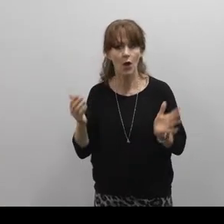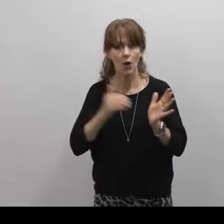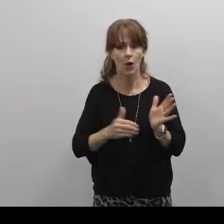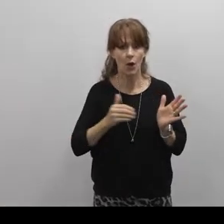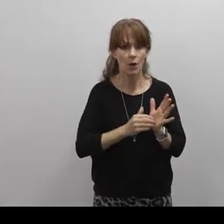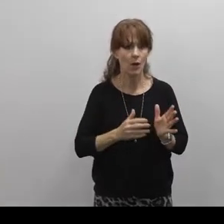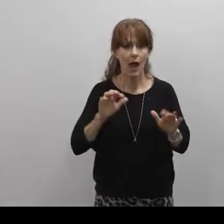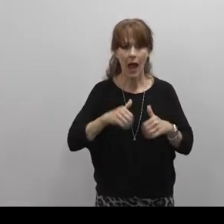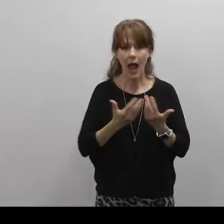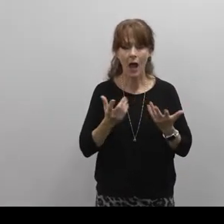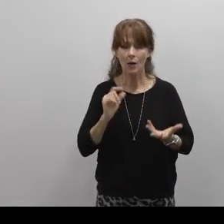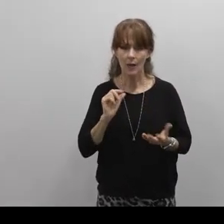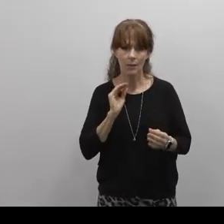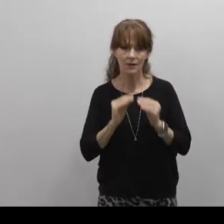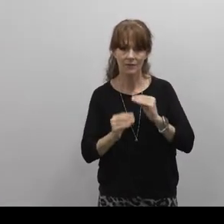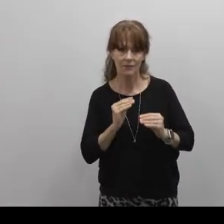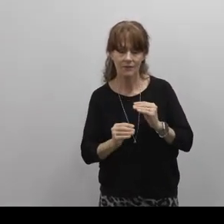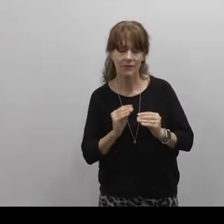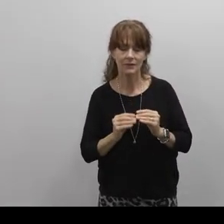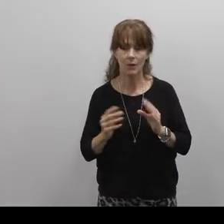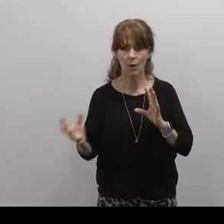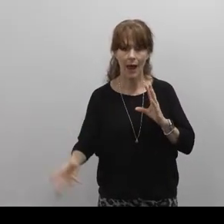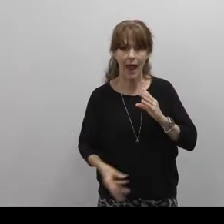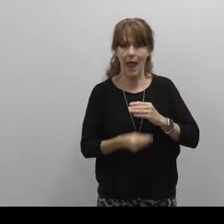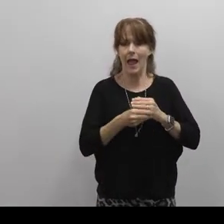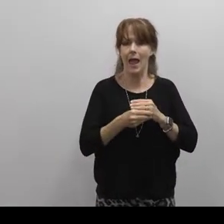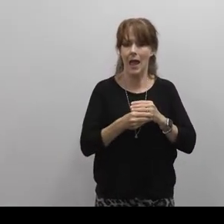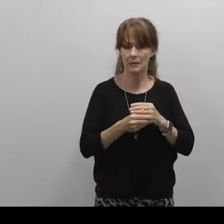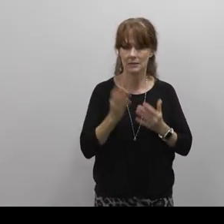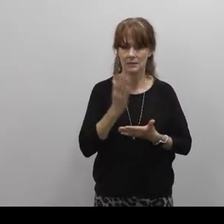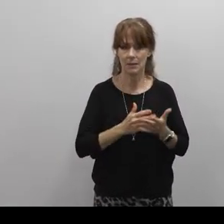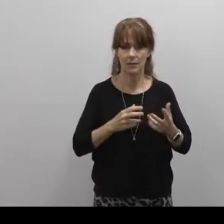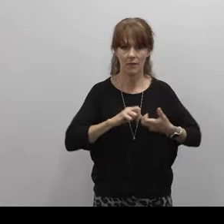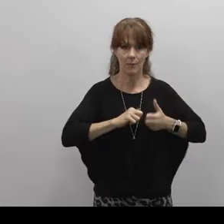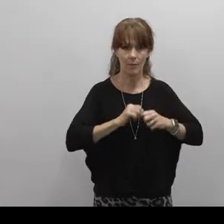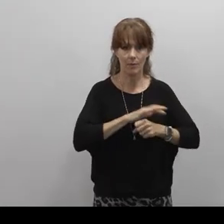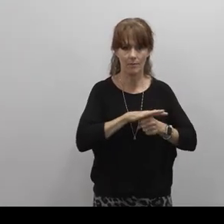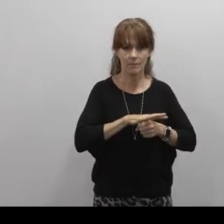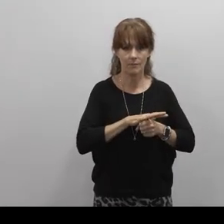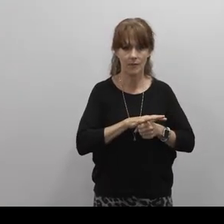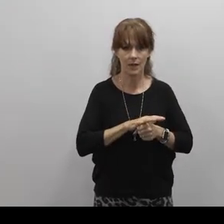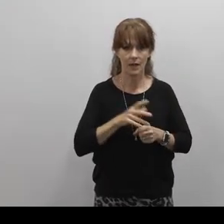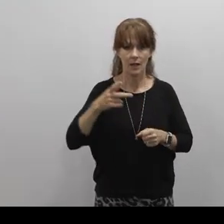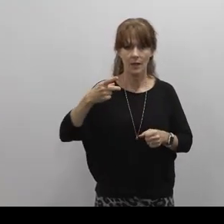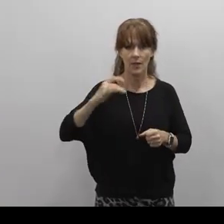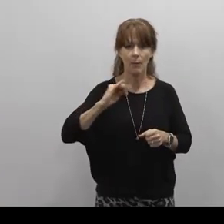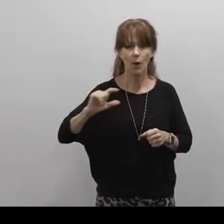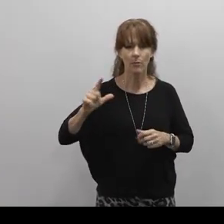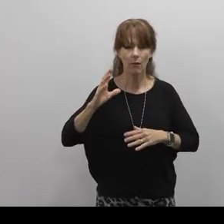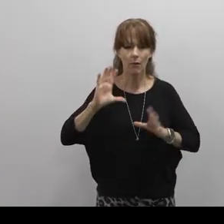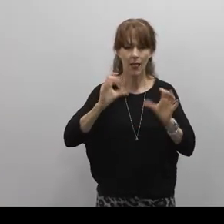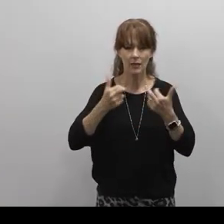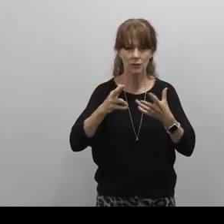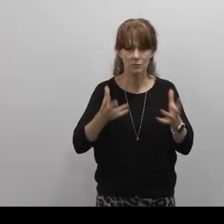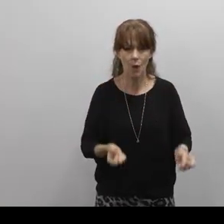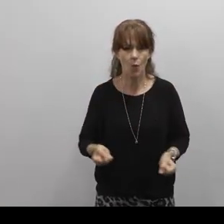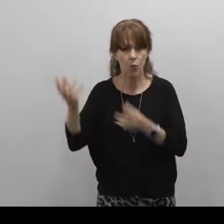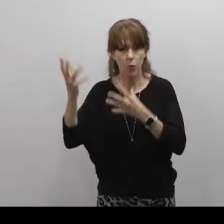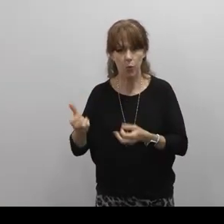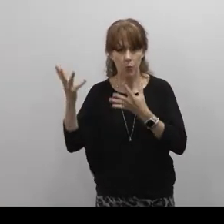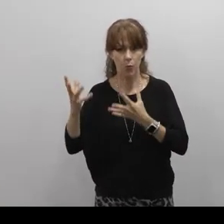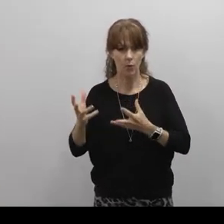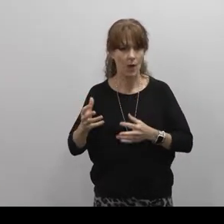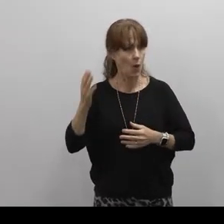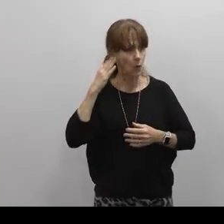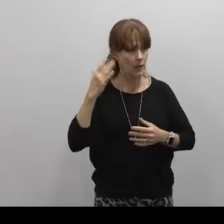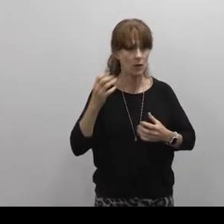perhaps how can we address this and tie in to some of our problem areas? Portable removal, right? So we know there's excess space. We